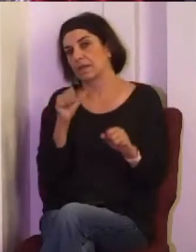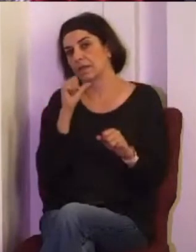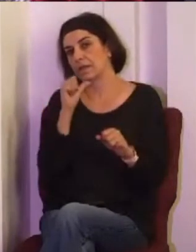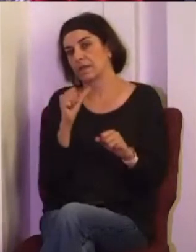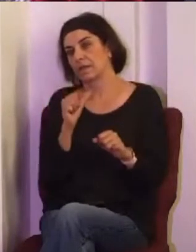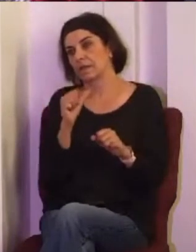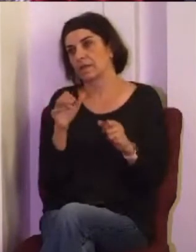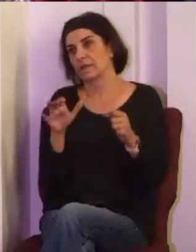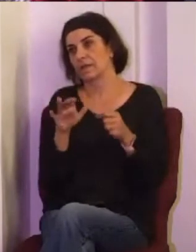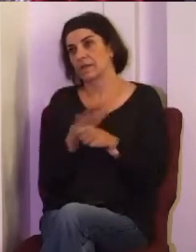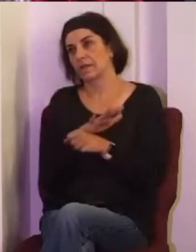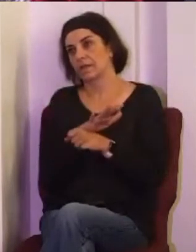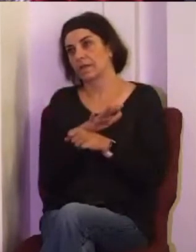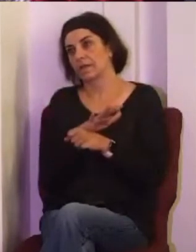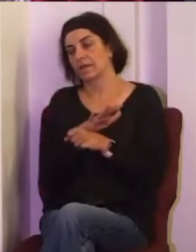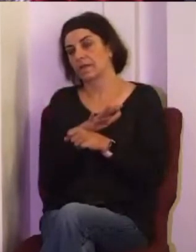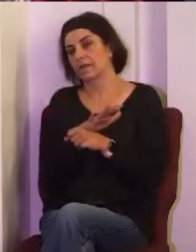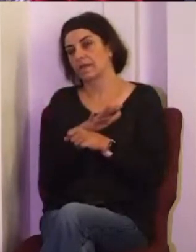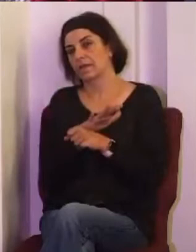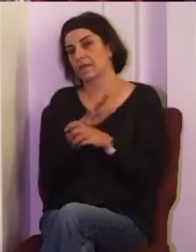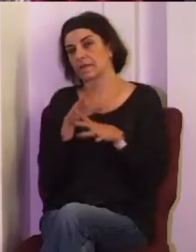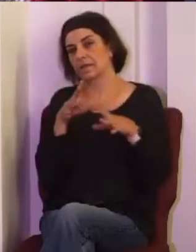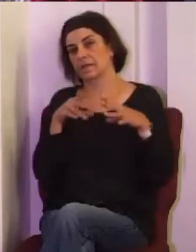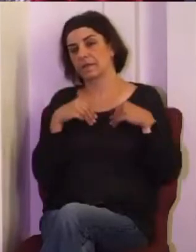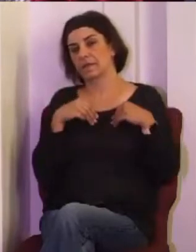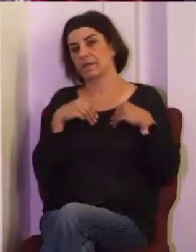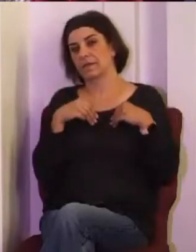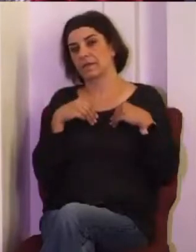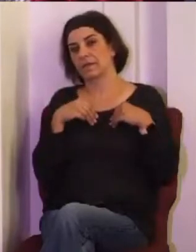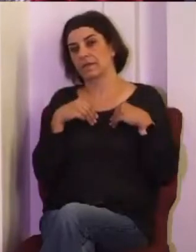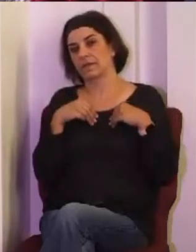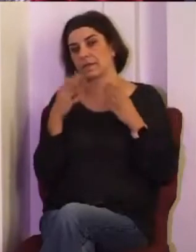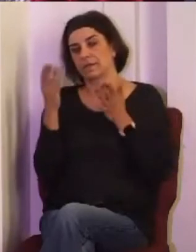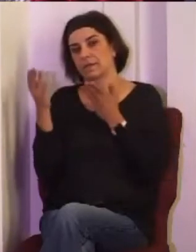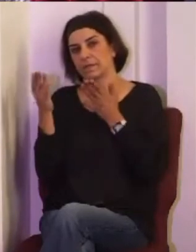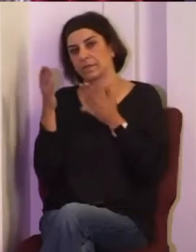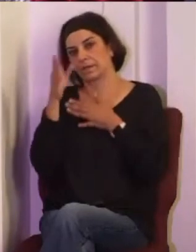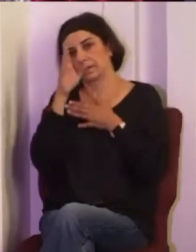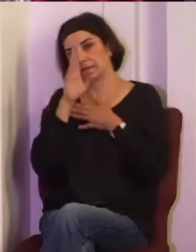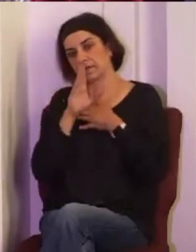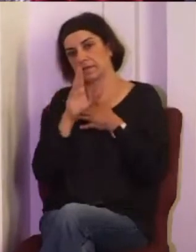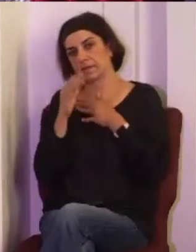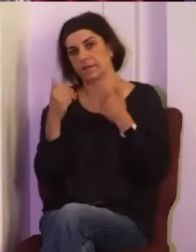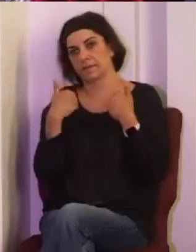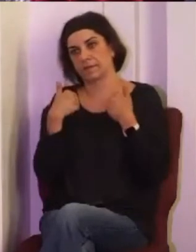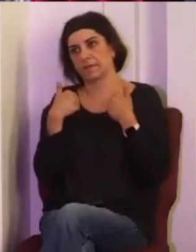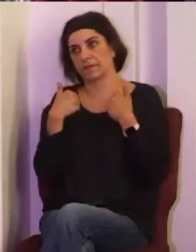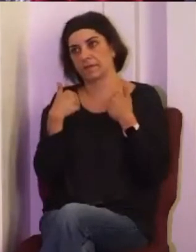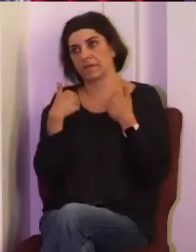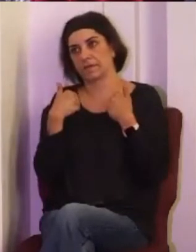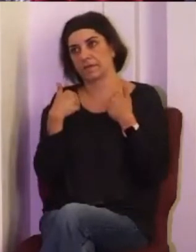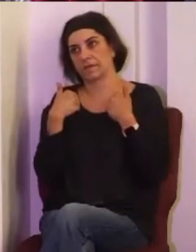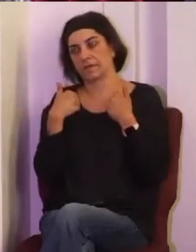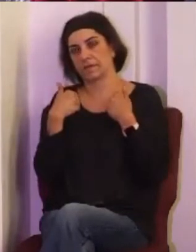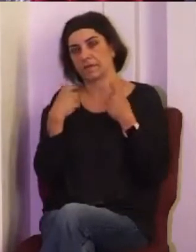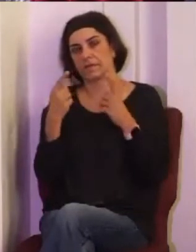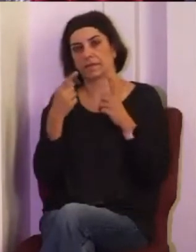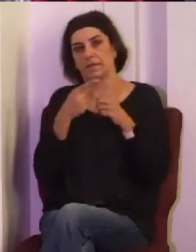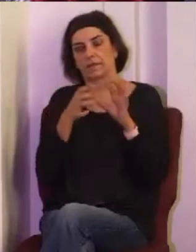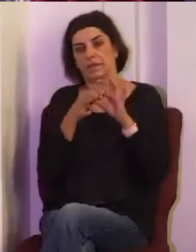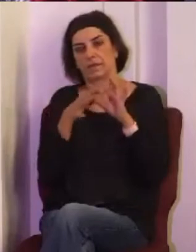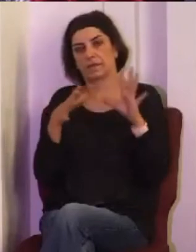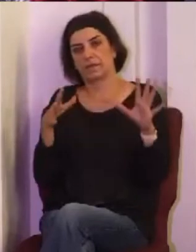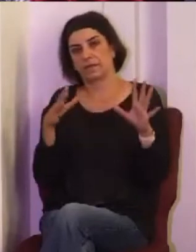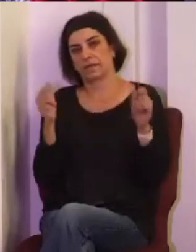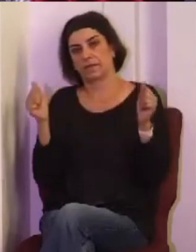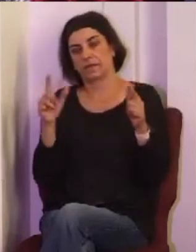fully embrace the ministry God had for me until I let go of all of that other